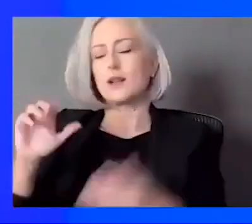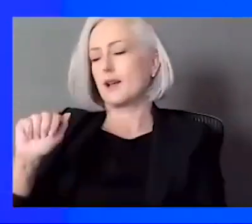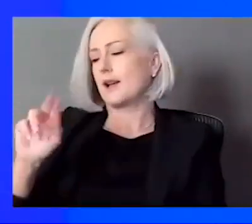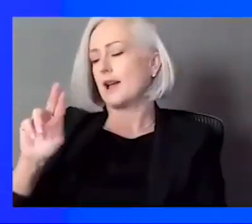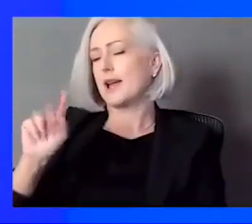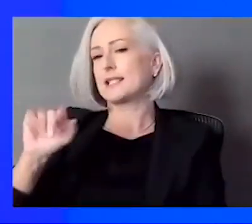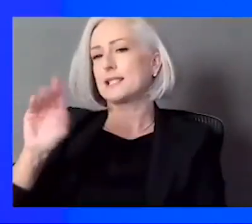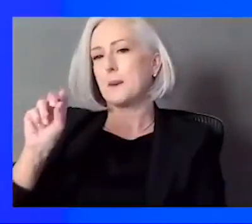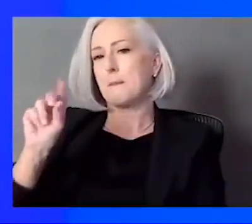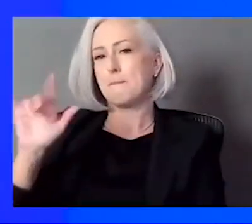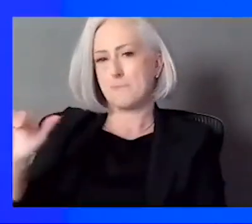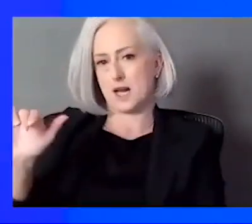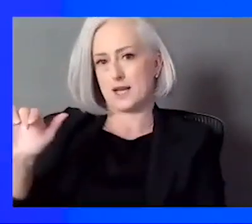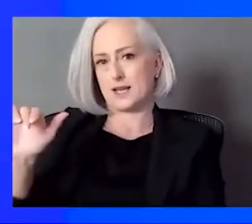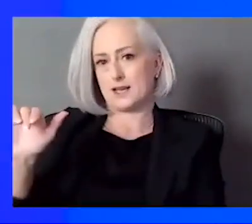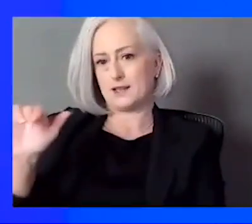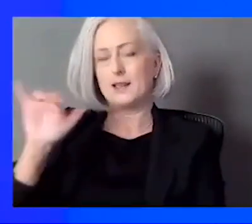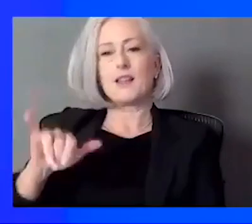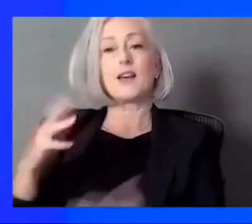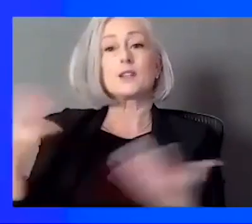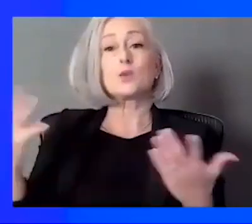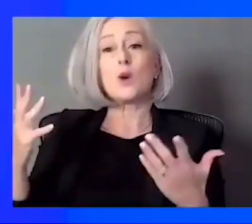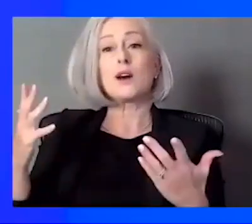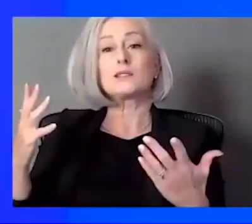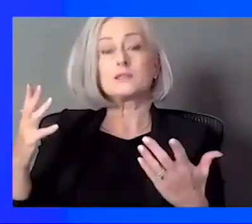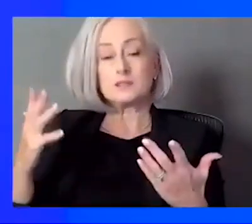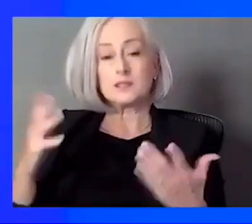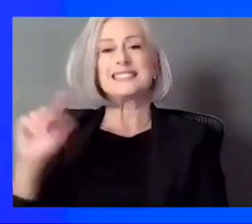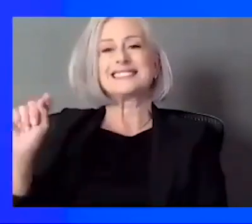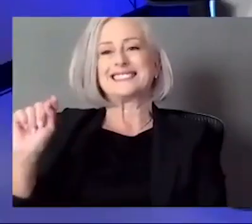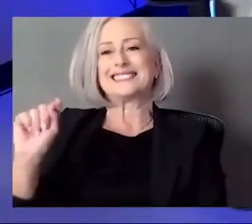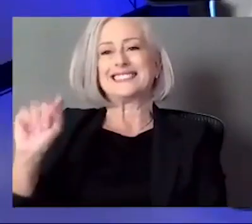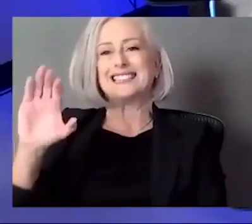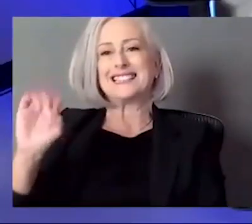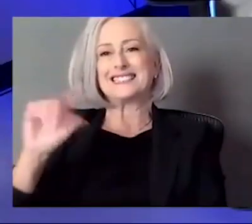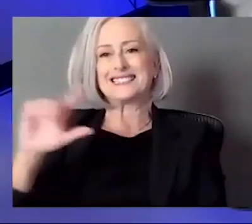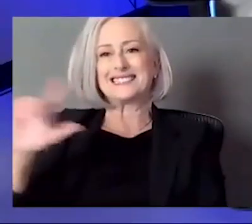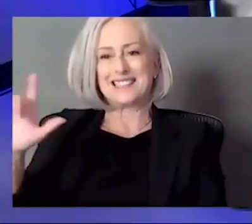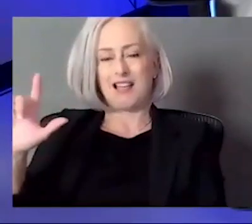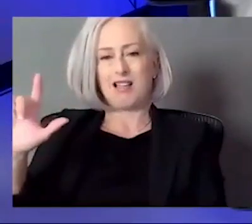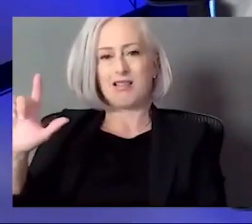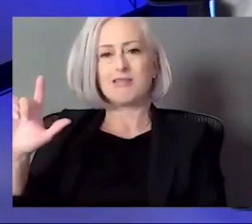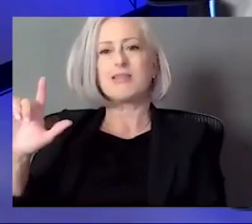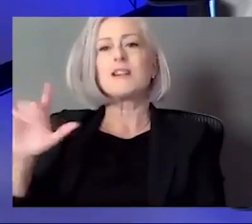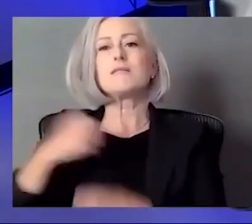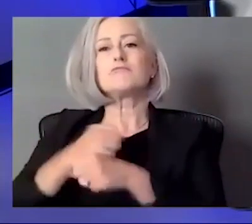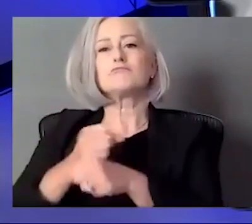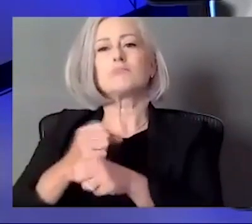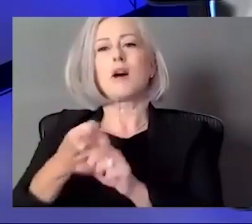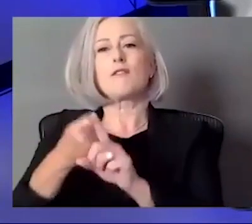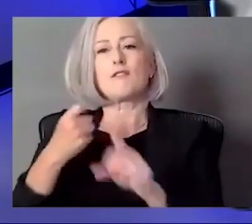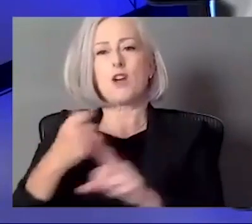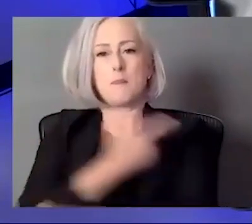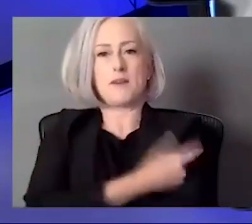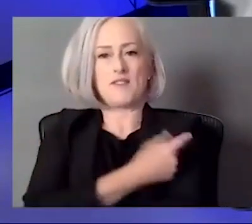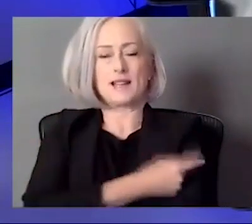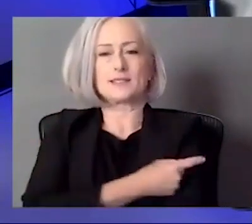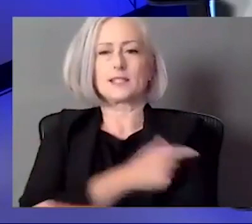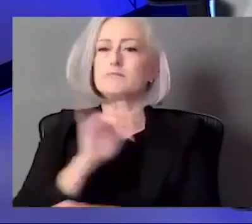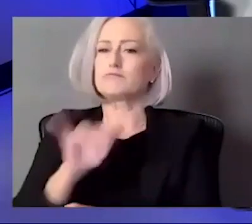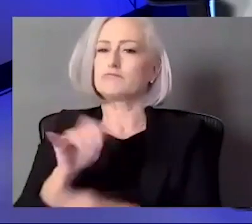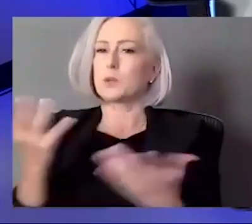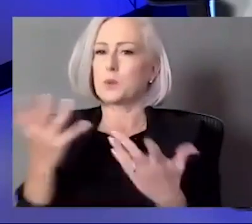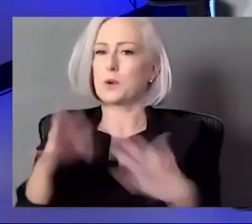system, those T-cell responses that are generated by the vaccines. You know, so yesterday I was in clinic and had a long clinic, and one of my patients